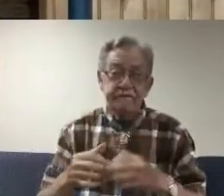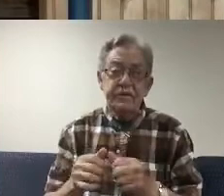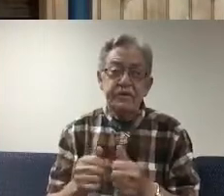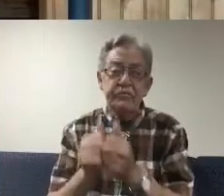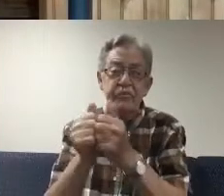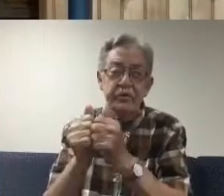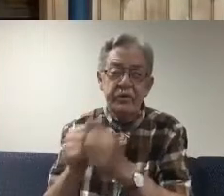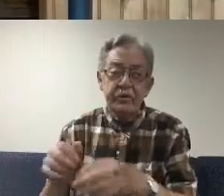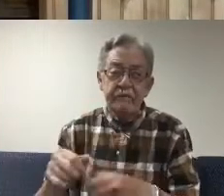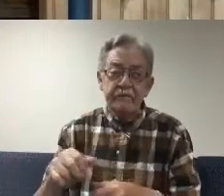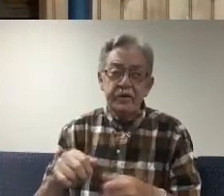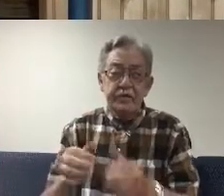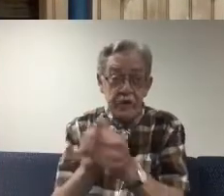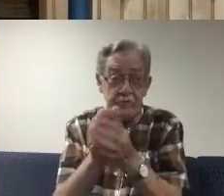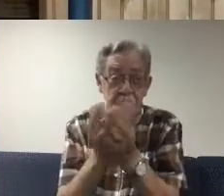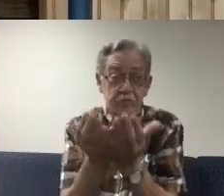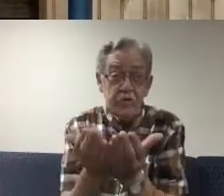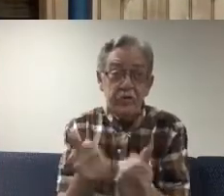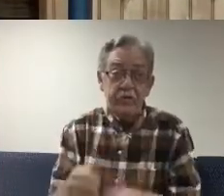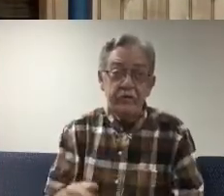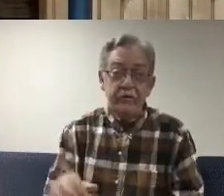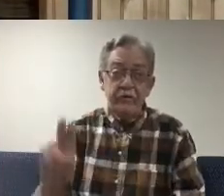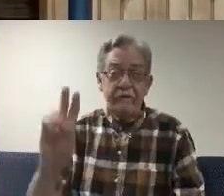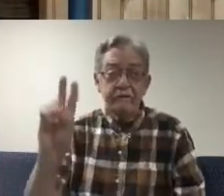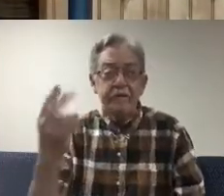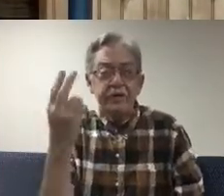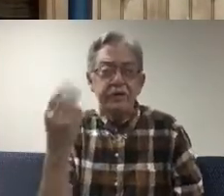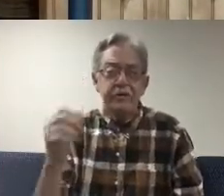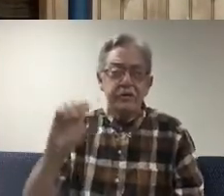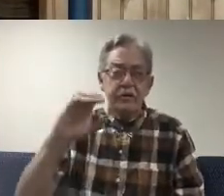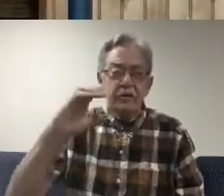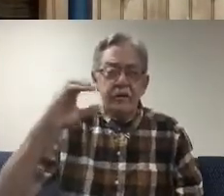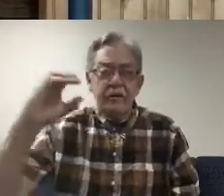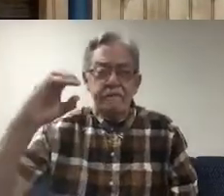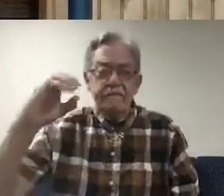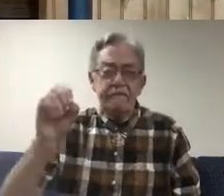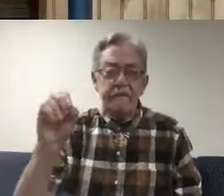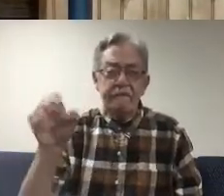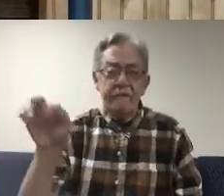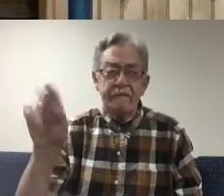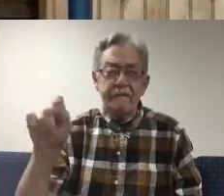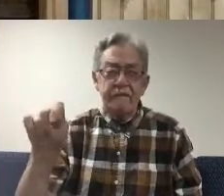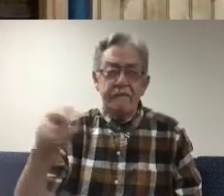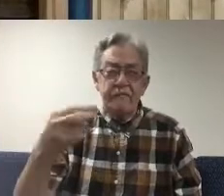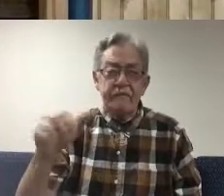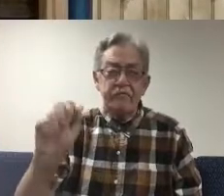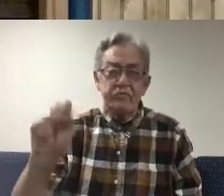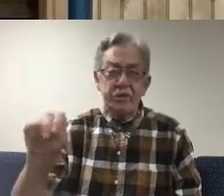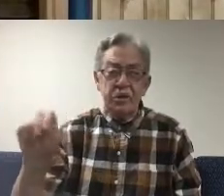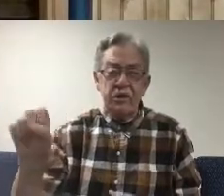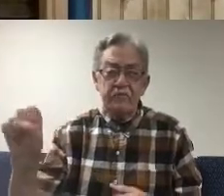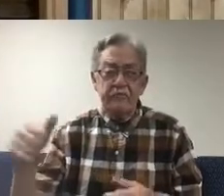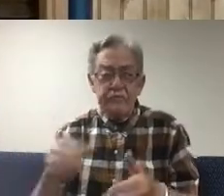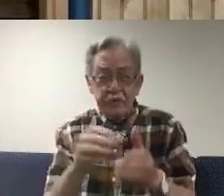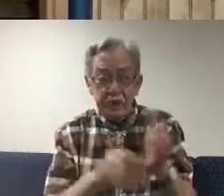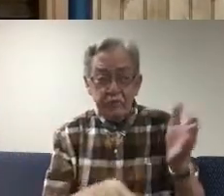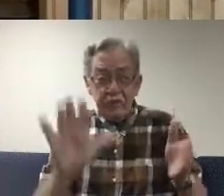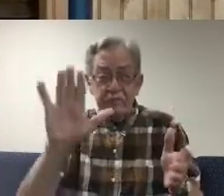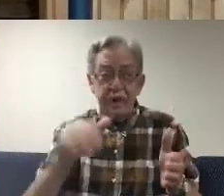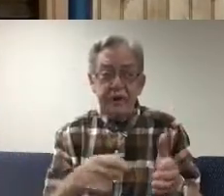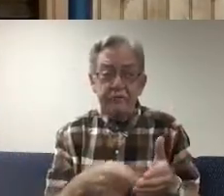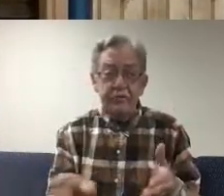bigger picture in mind. And it is that we are all, by nature, children of wrath. All of us,